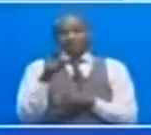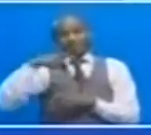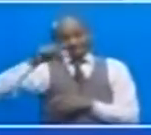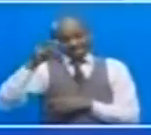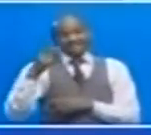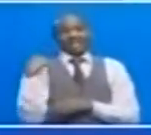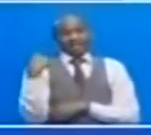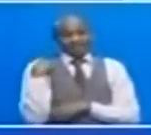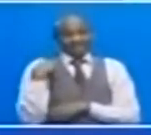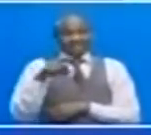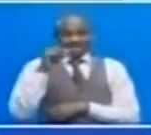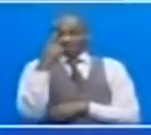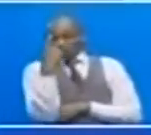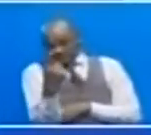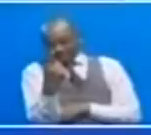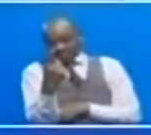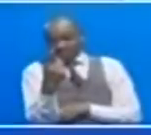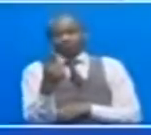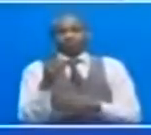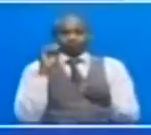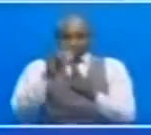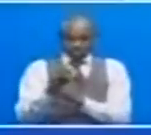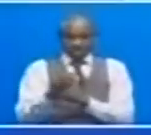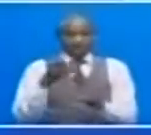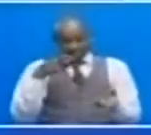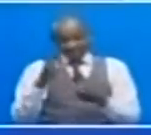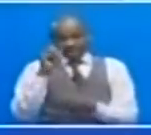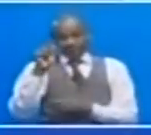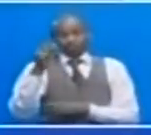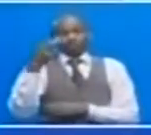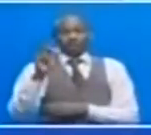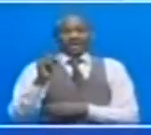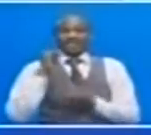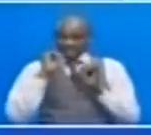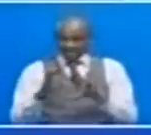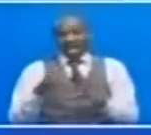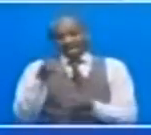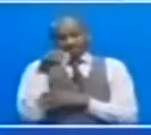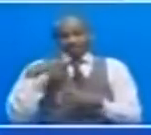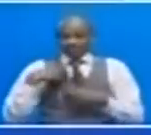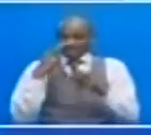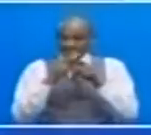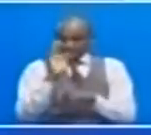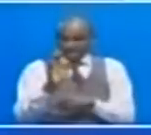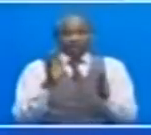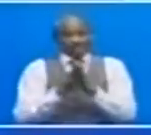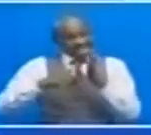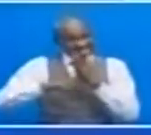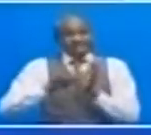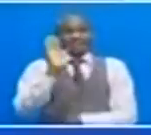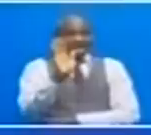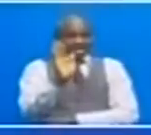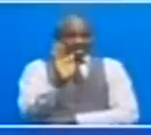number. Select 1 to sign up. If you're not an M-Shwari customer, you'll be asked to give your name and identity